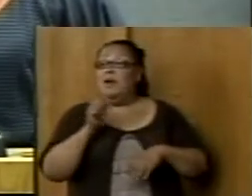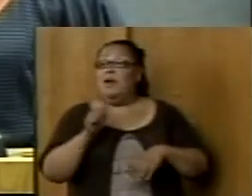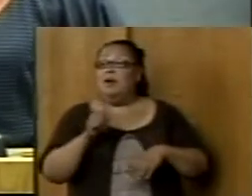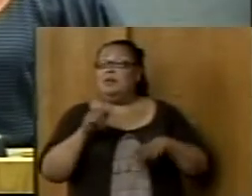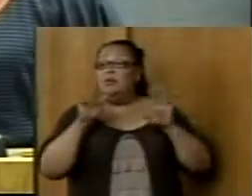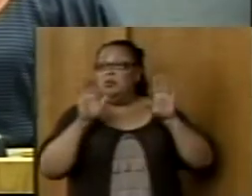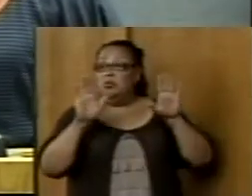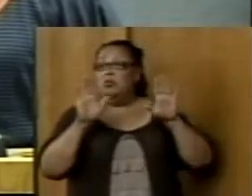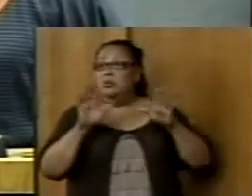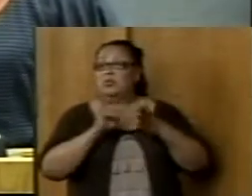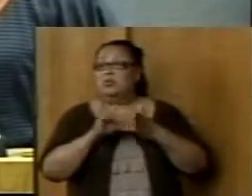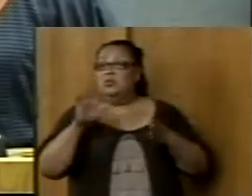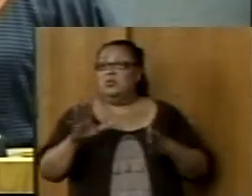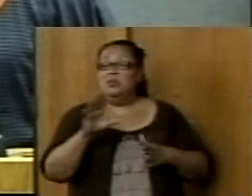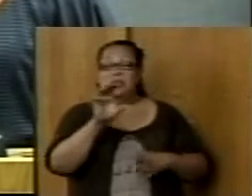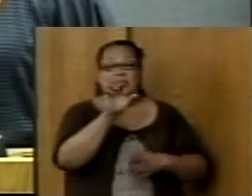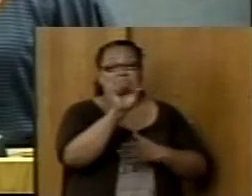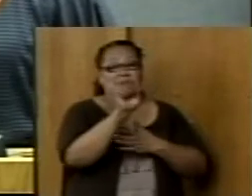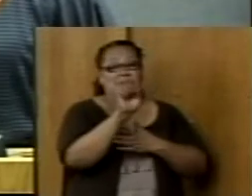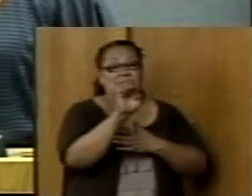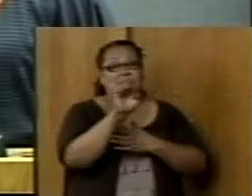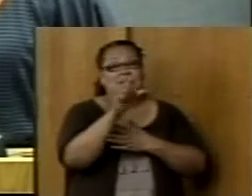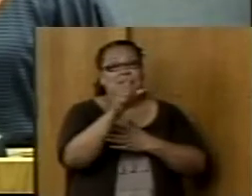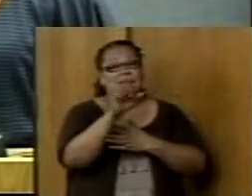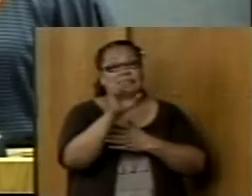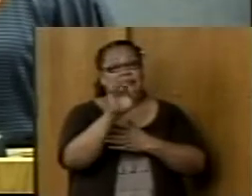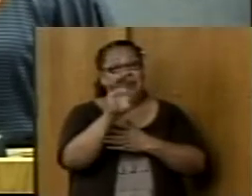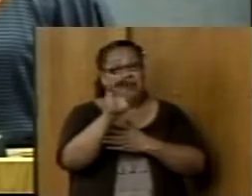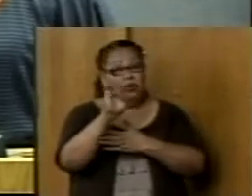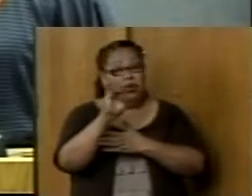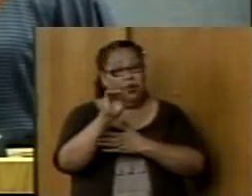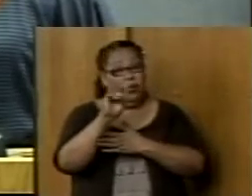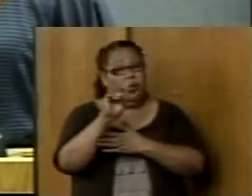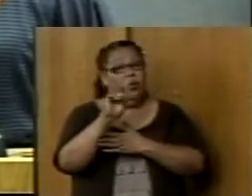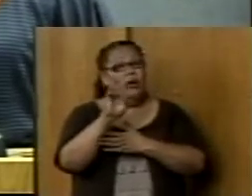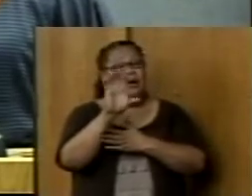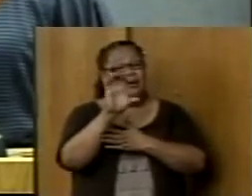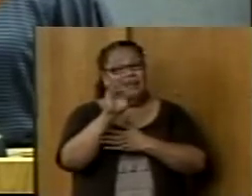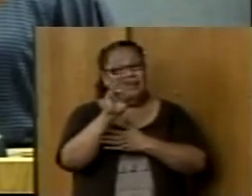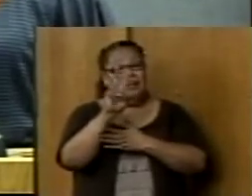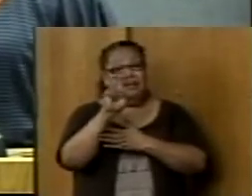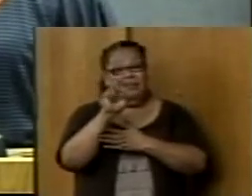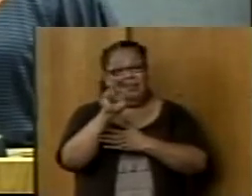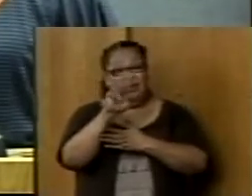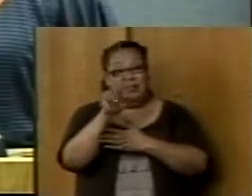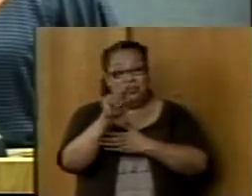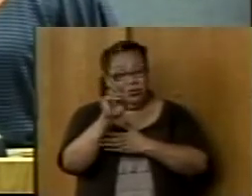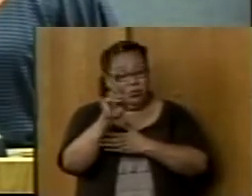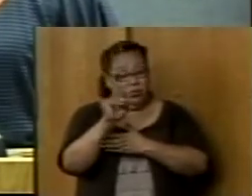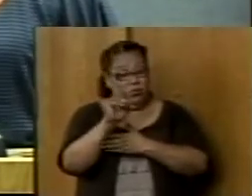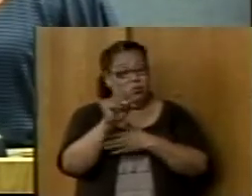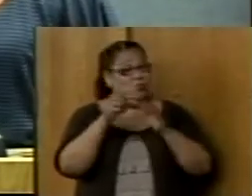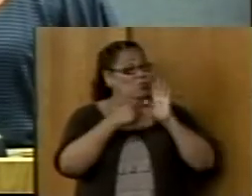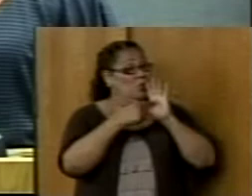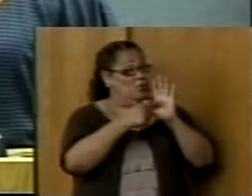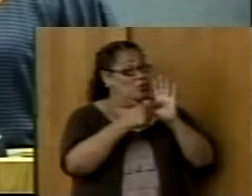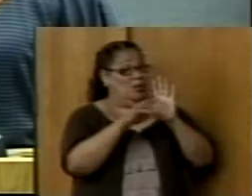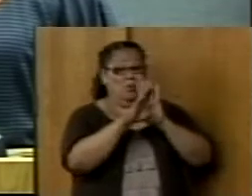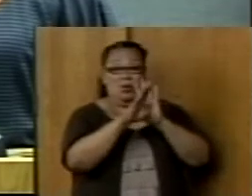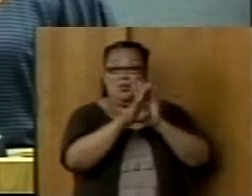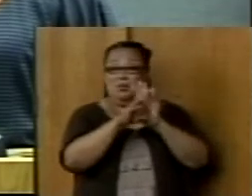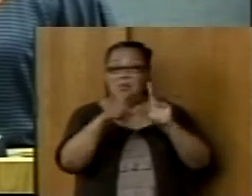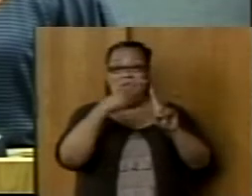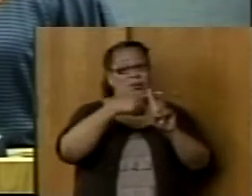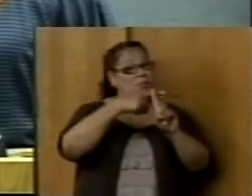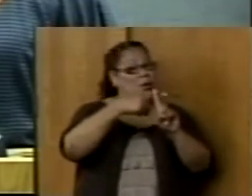of this wonderful student, Sergio Cavazos, who is really representing Brownsville in a very, very positive manner,